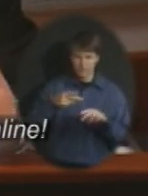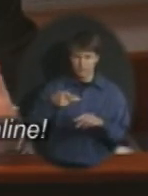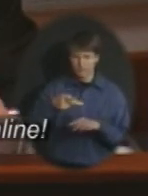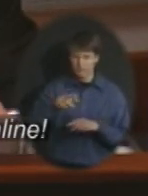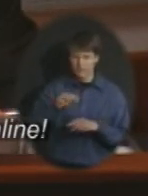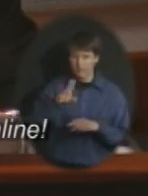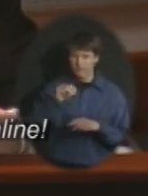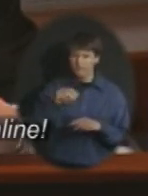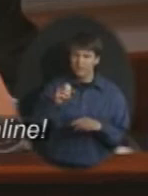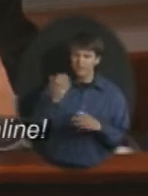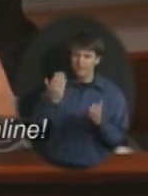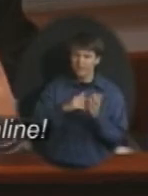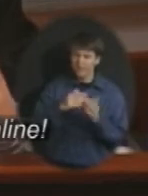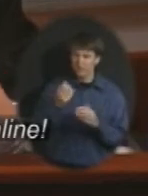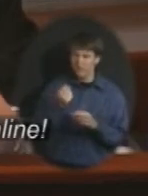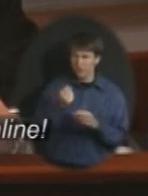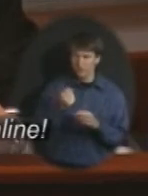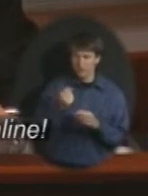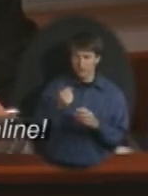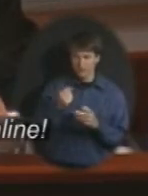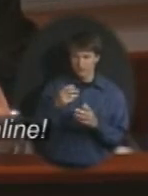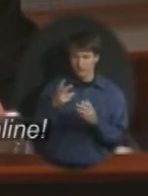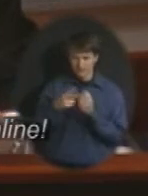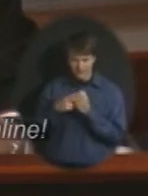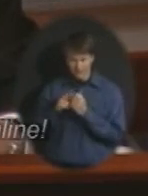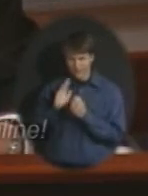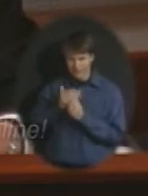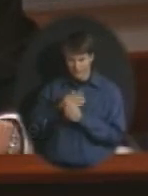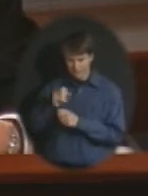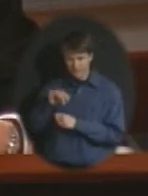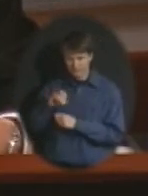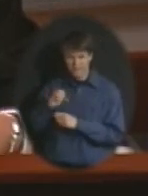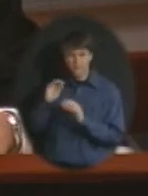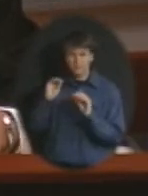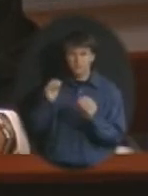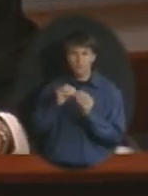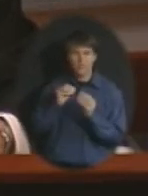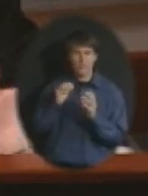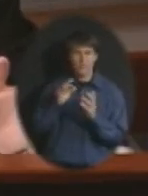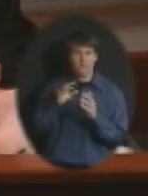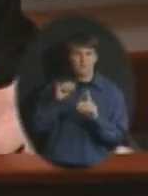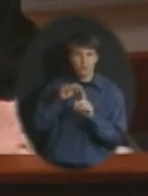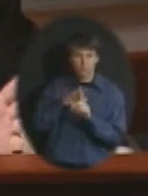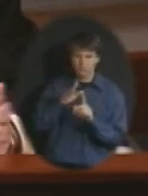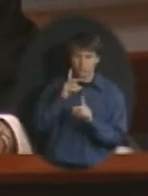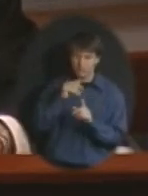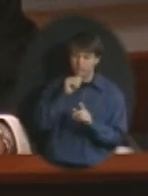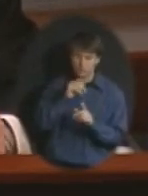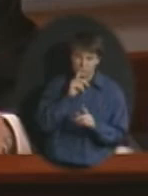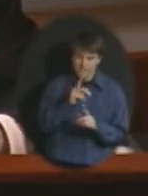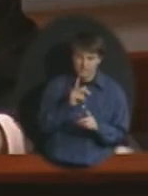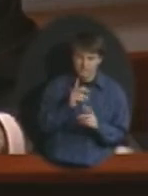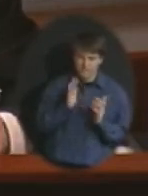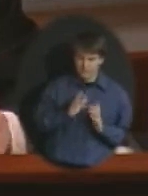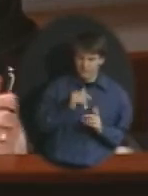again, hold the reserve on our side. There's no more exposure for any of our employees. They won't see any difference at all in terms of the way it looks